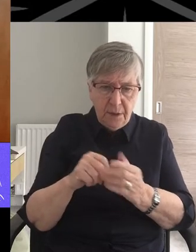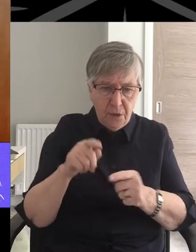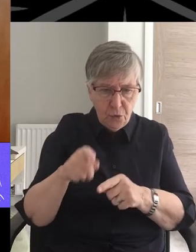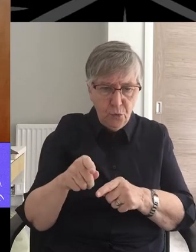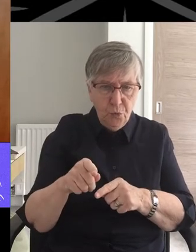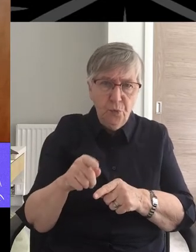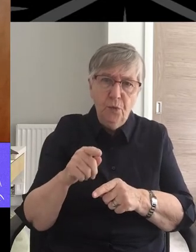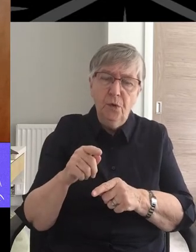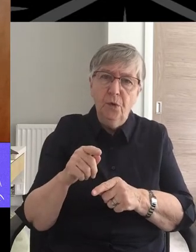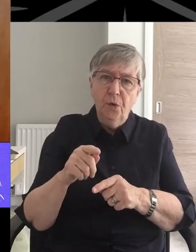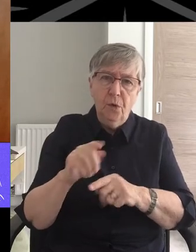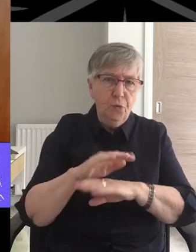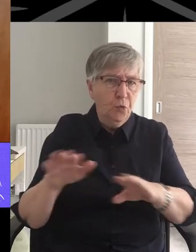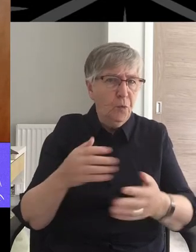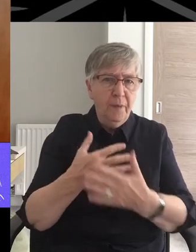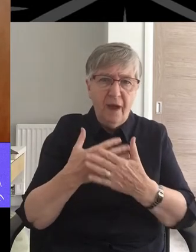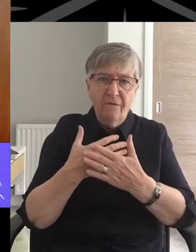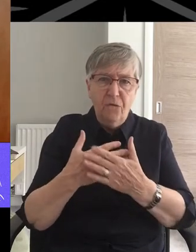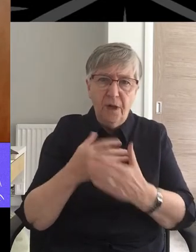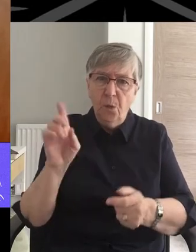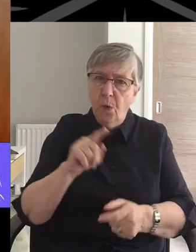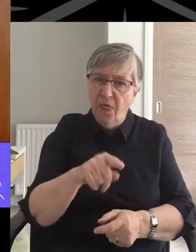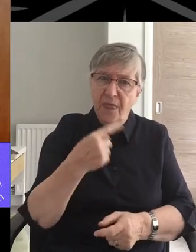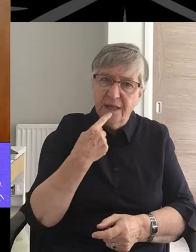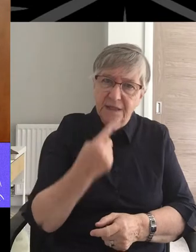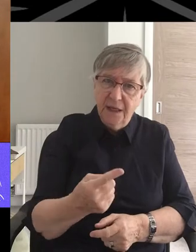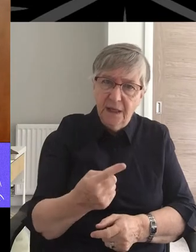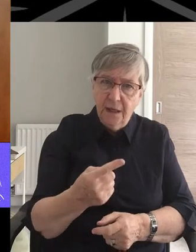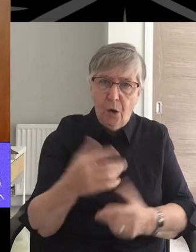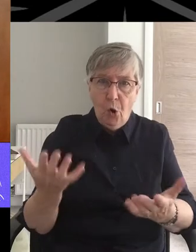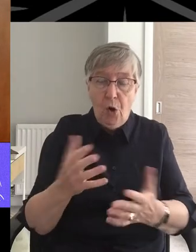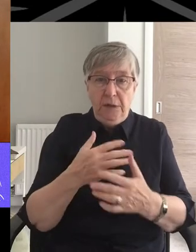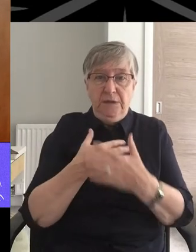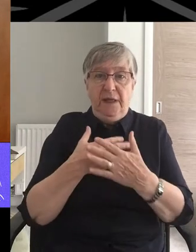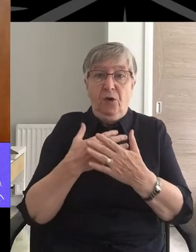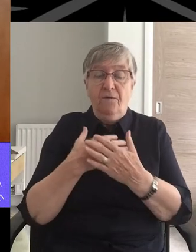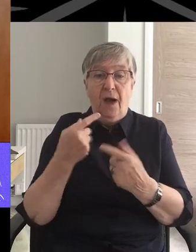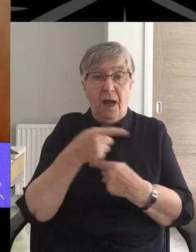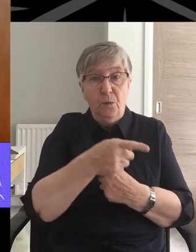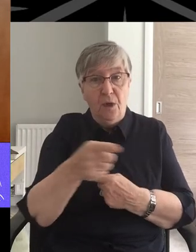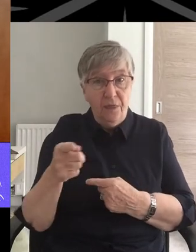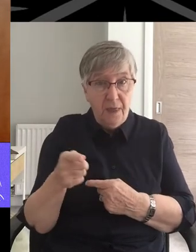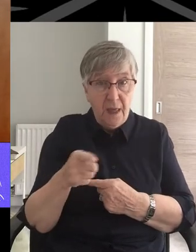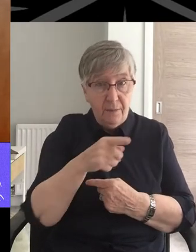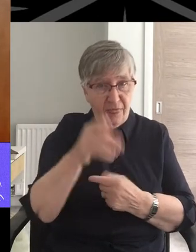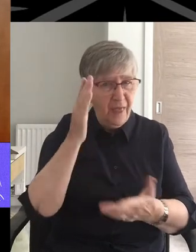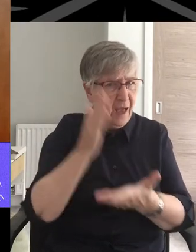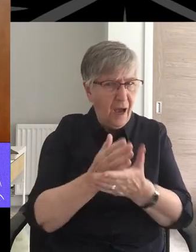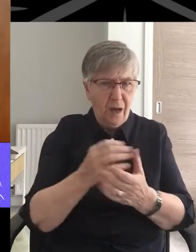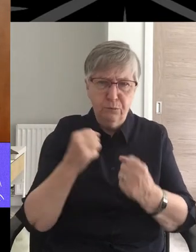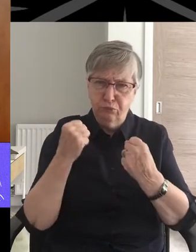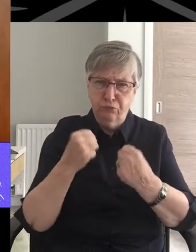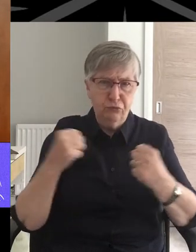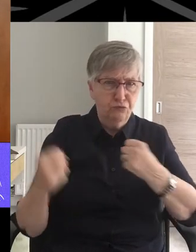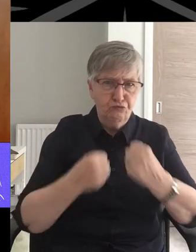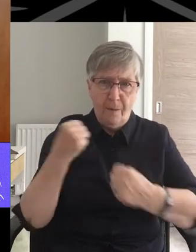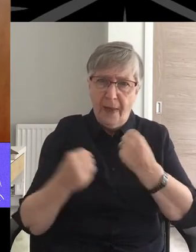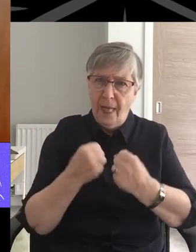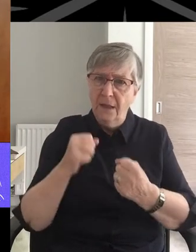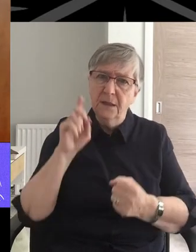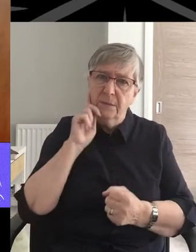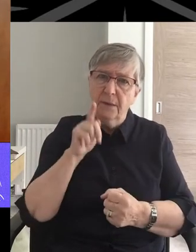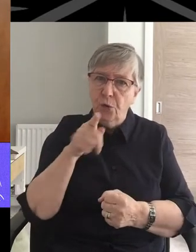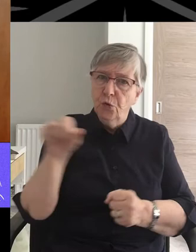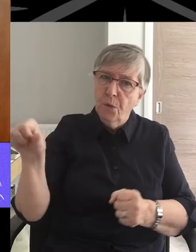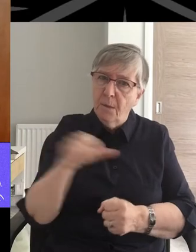scorpions. Do not be afraid of what they say or be terrified by them, though they are a rebellious people. You must